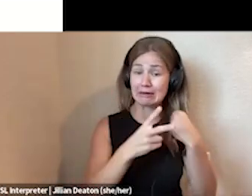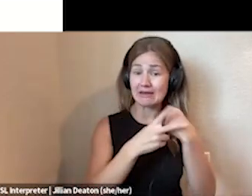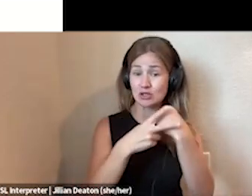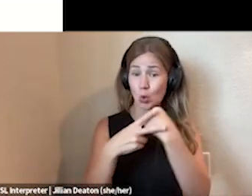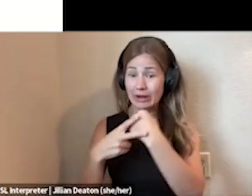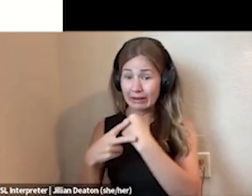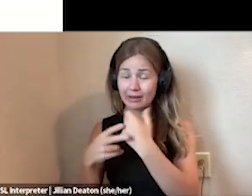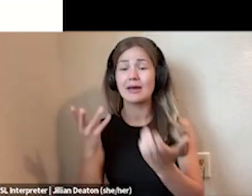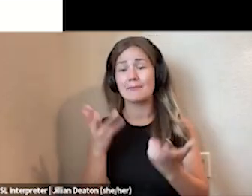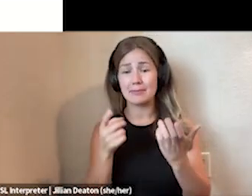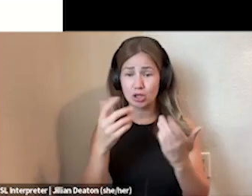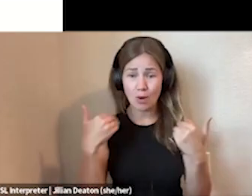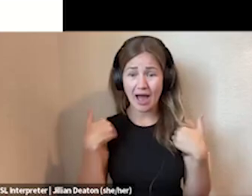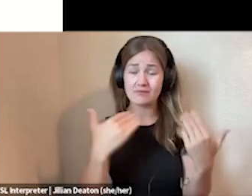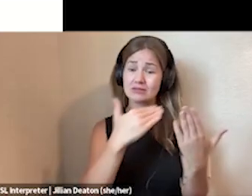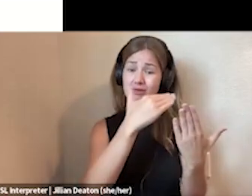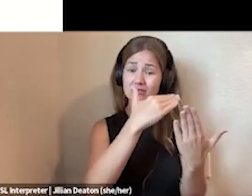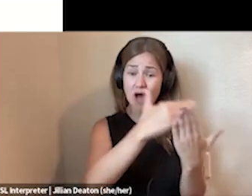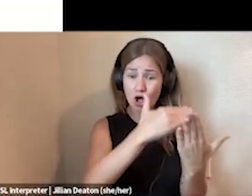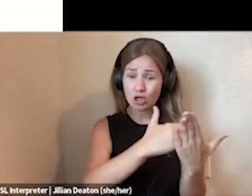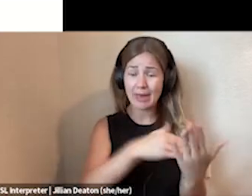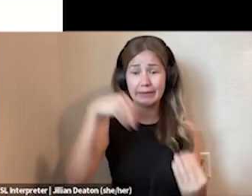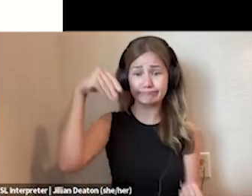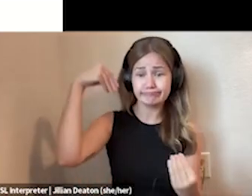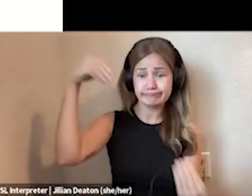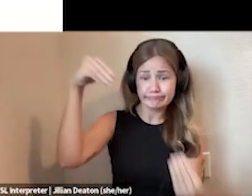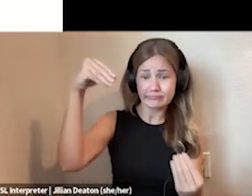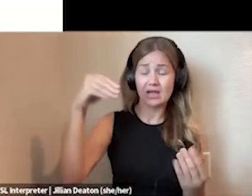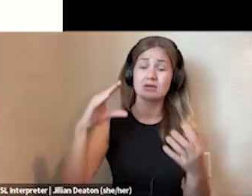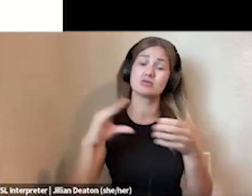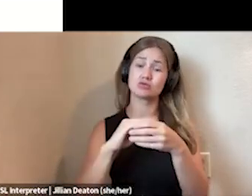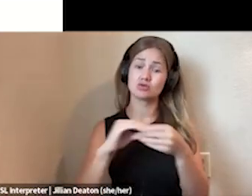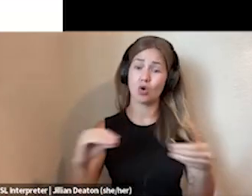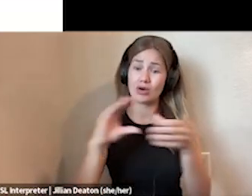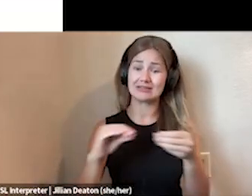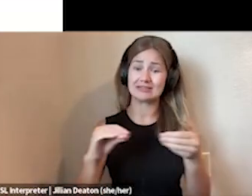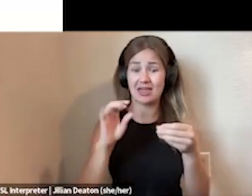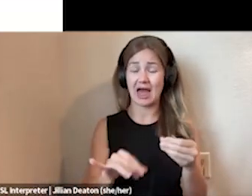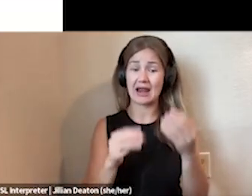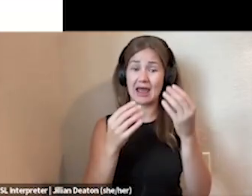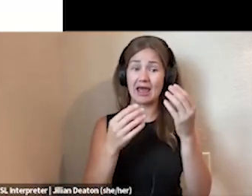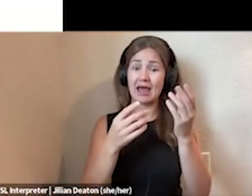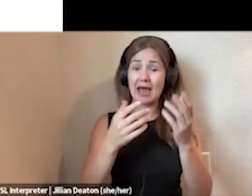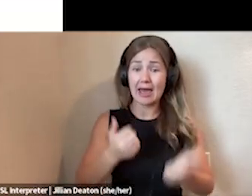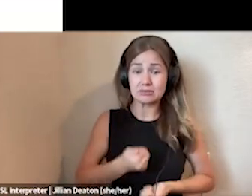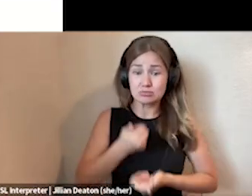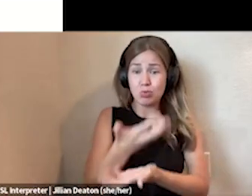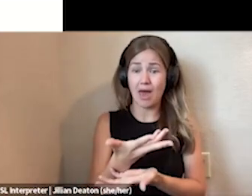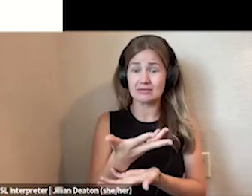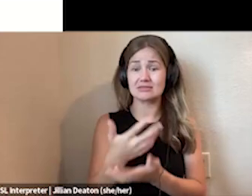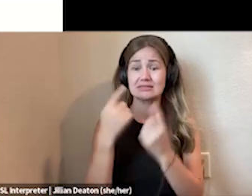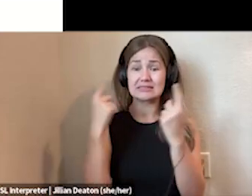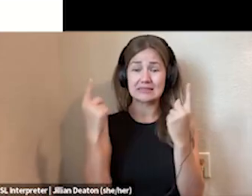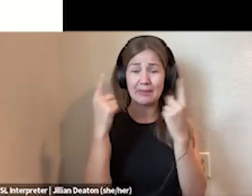a list of stories that really express something essential about the work that